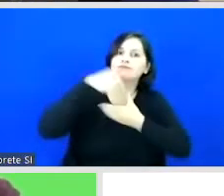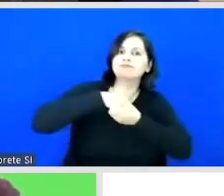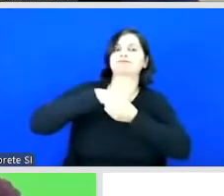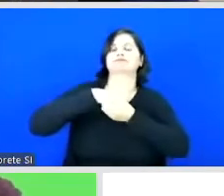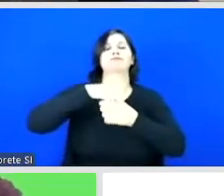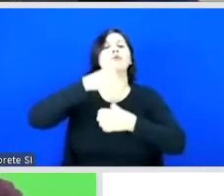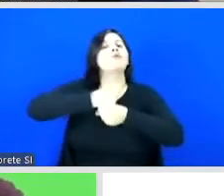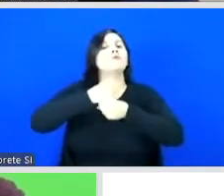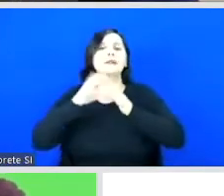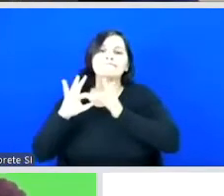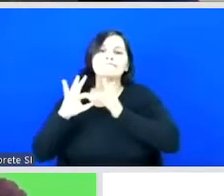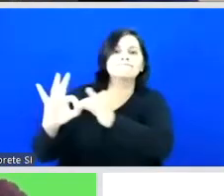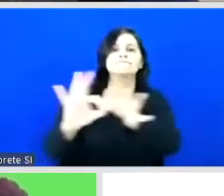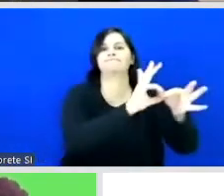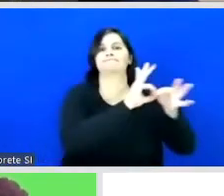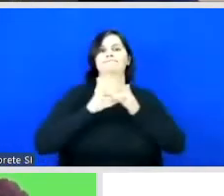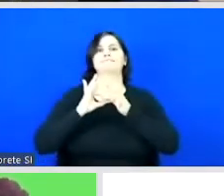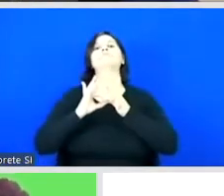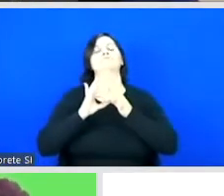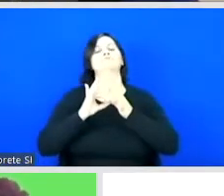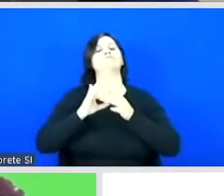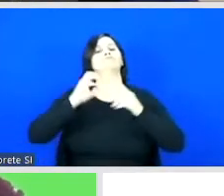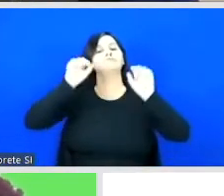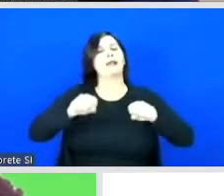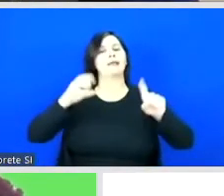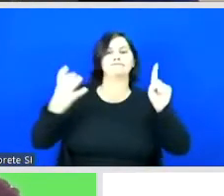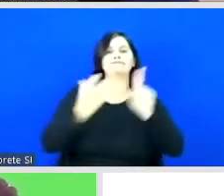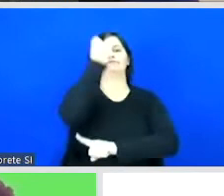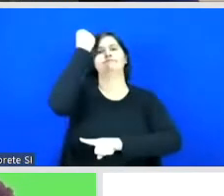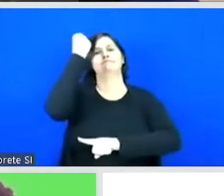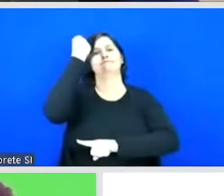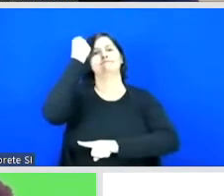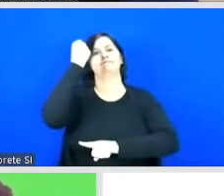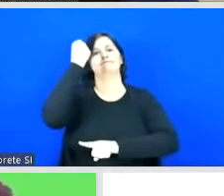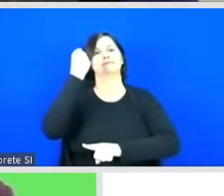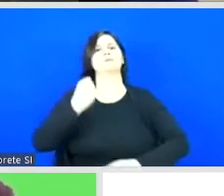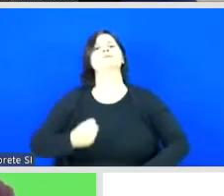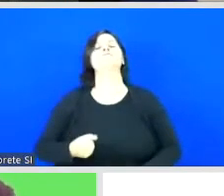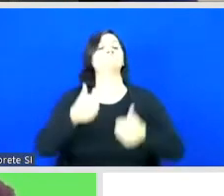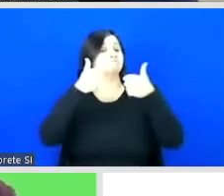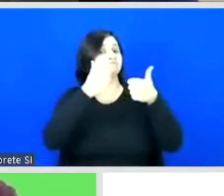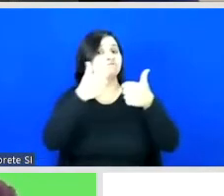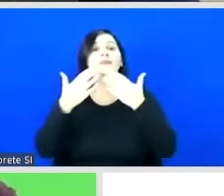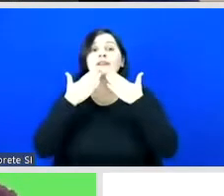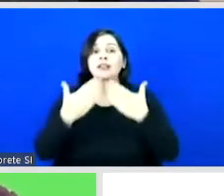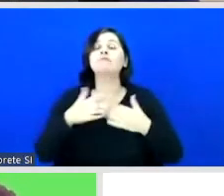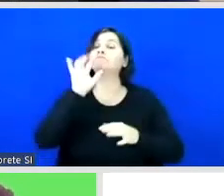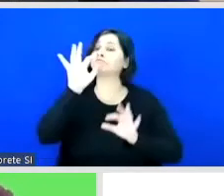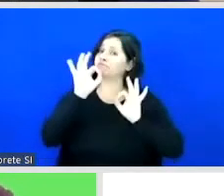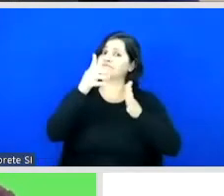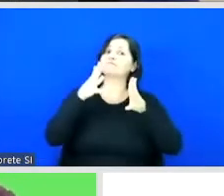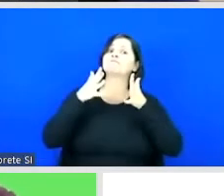Thank you for your thoughts, Your Excellency. The next question is about climate finance and how